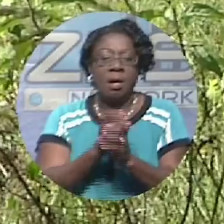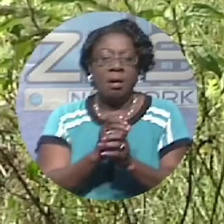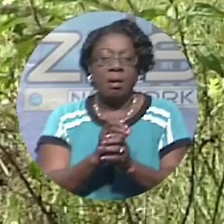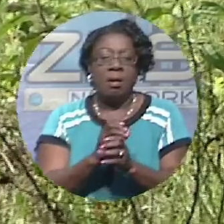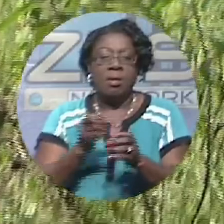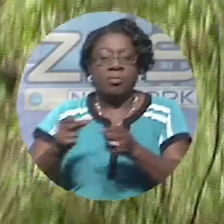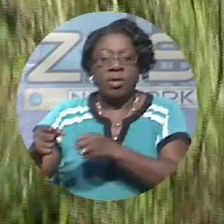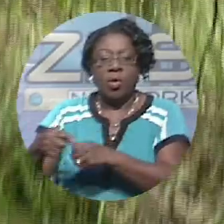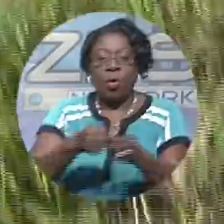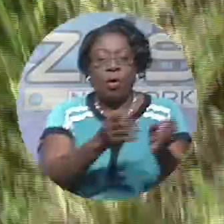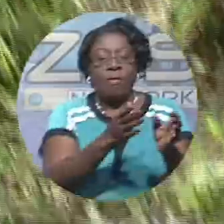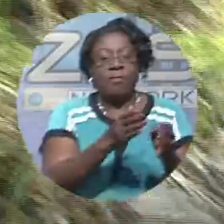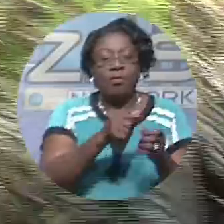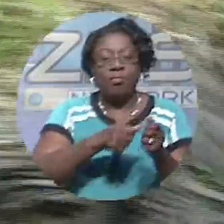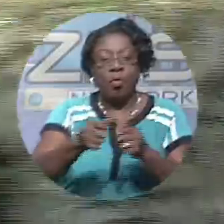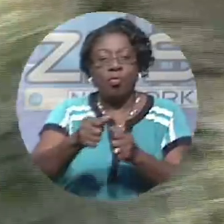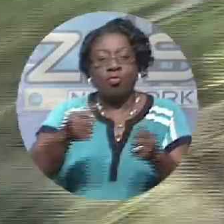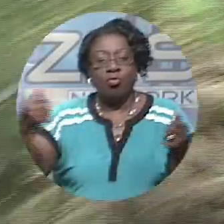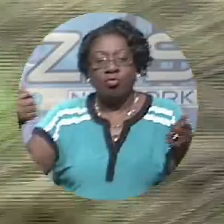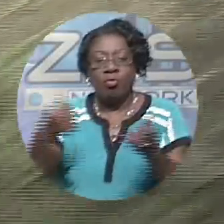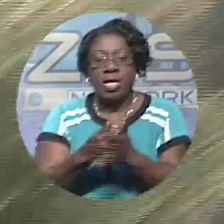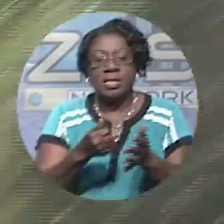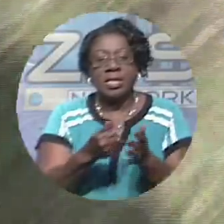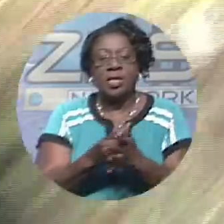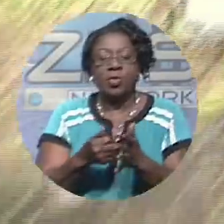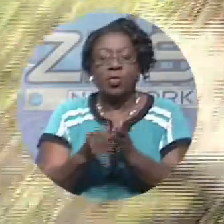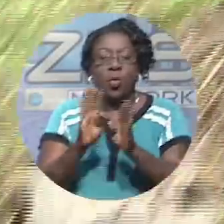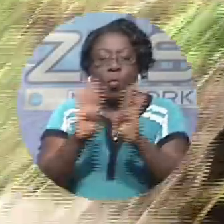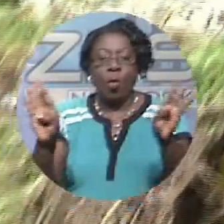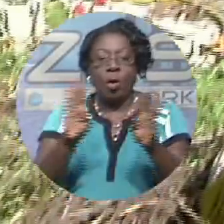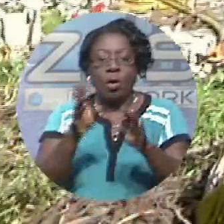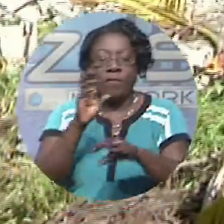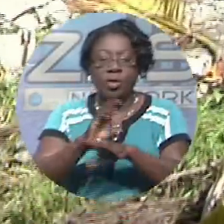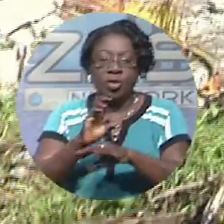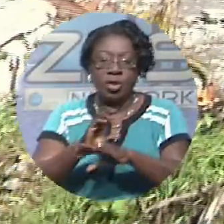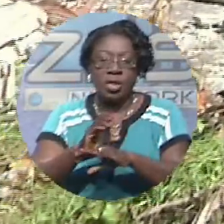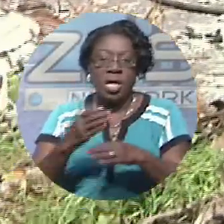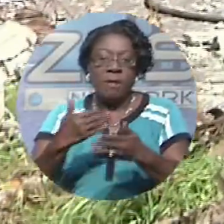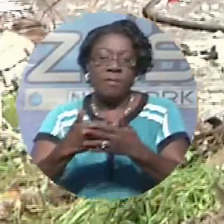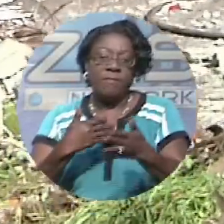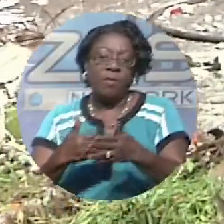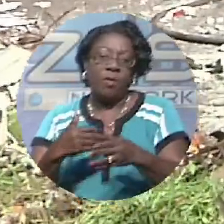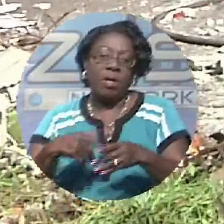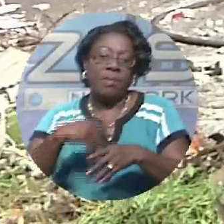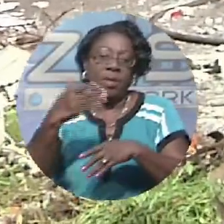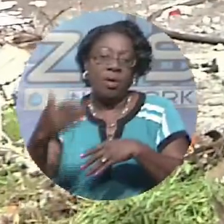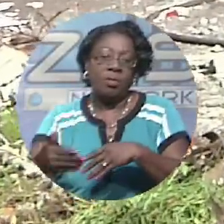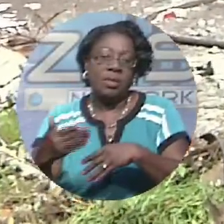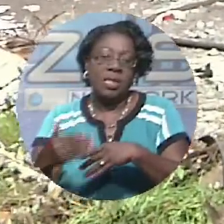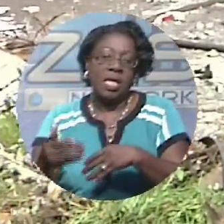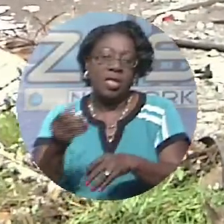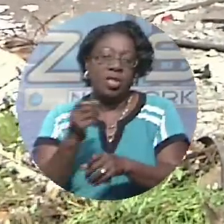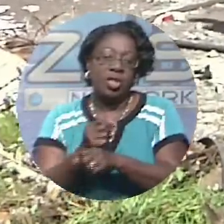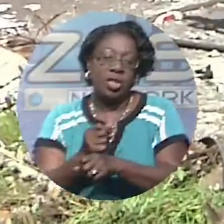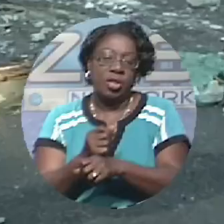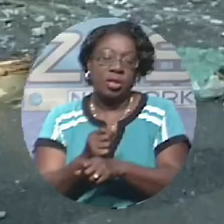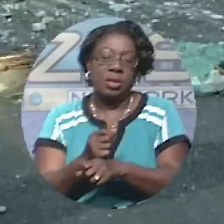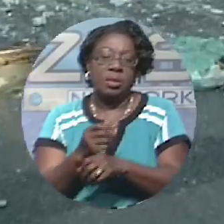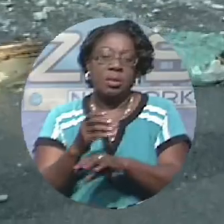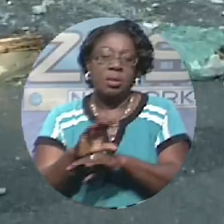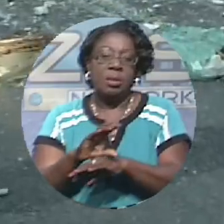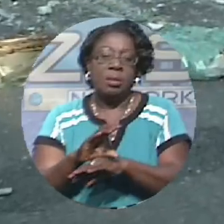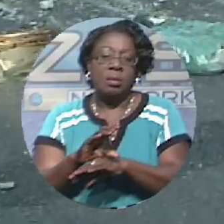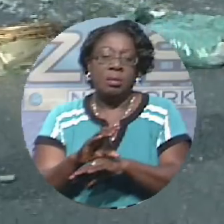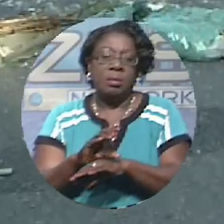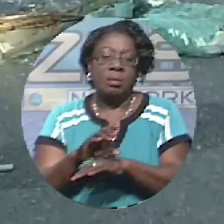the road, crashed through the side wall of the church before coming to a rest just outside the church's altar. Police